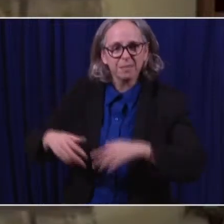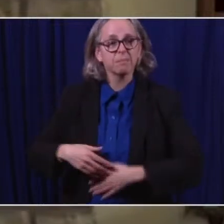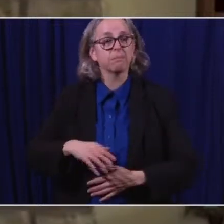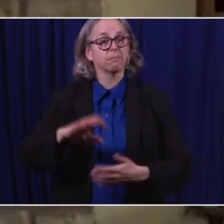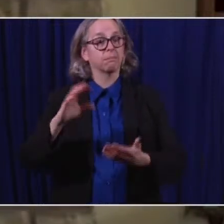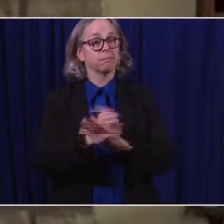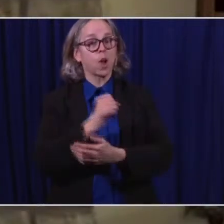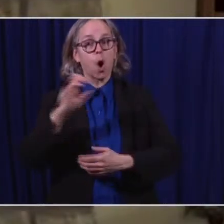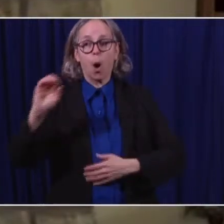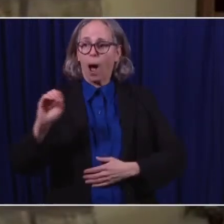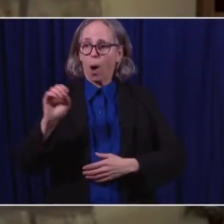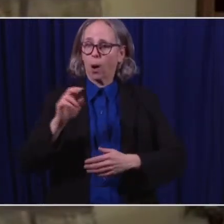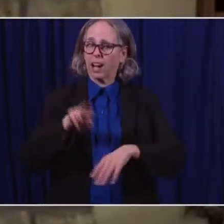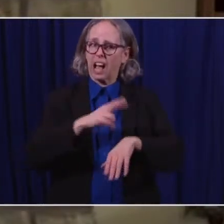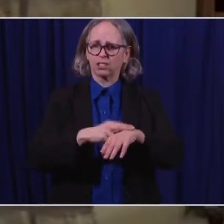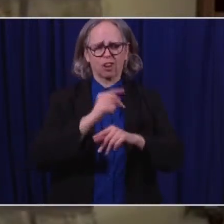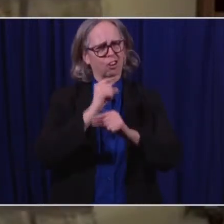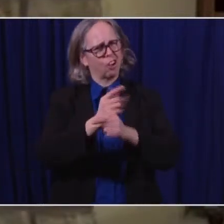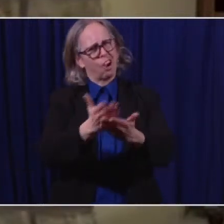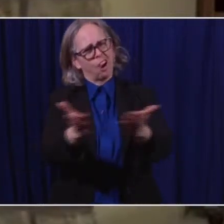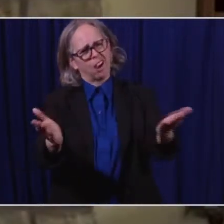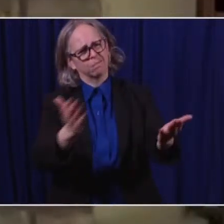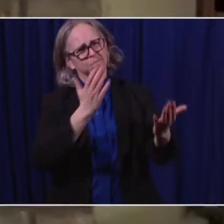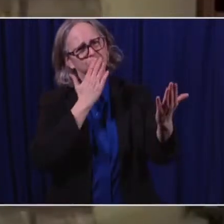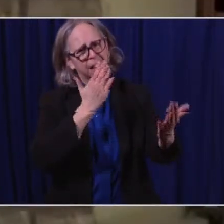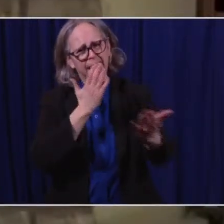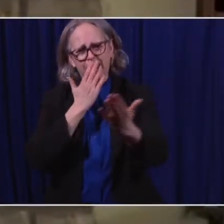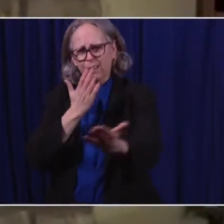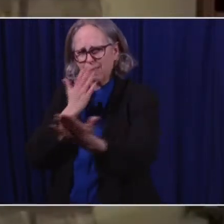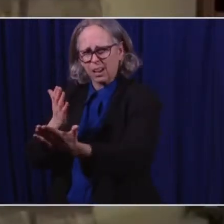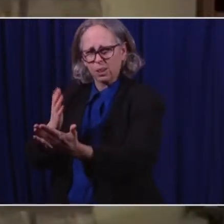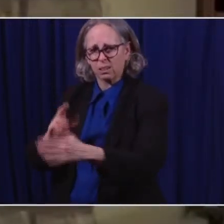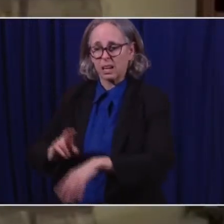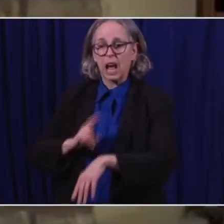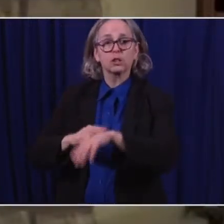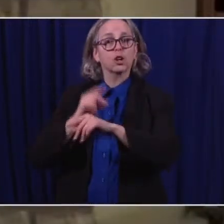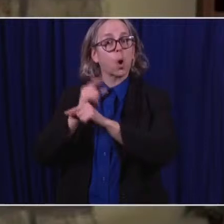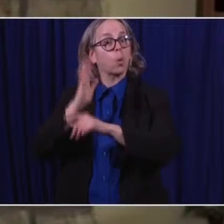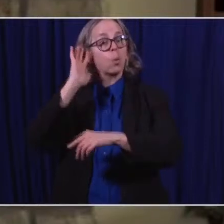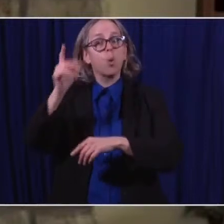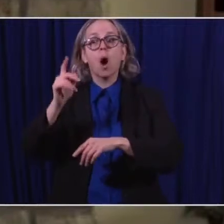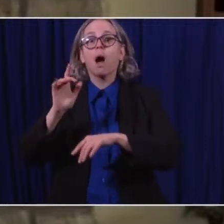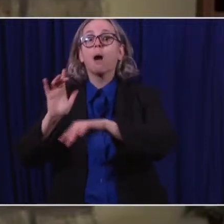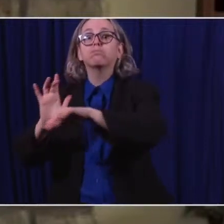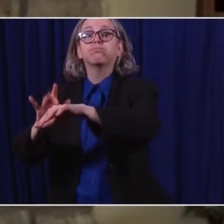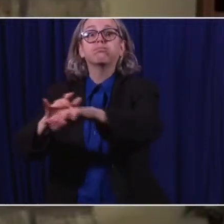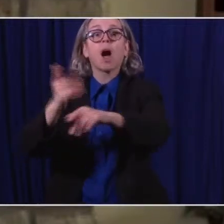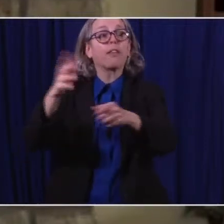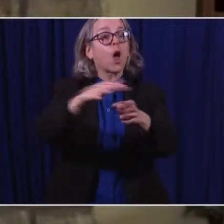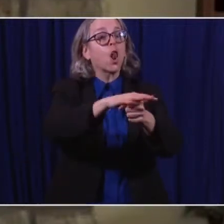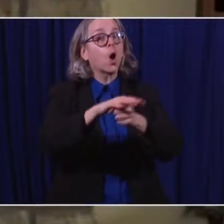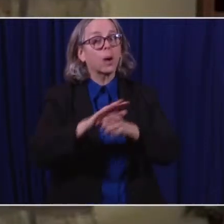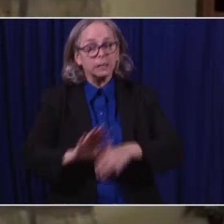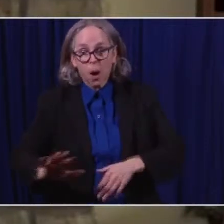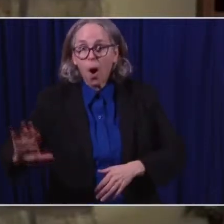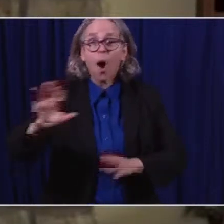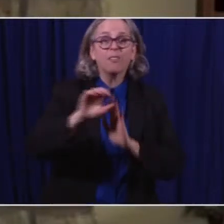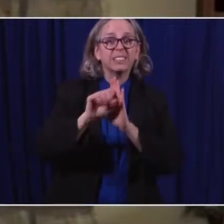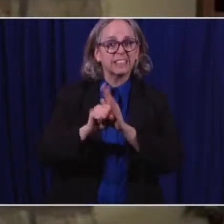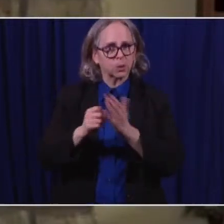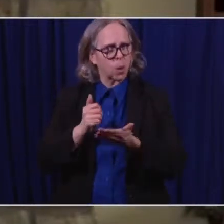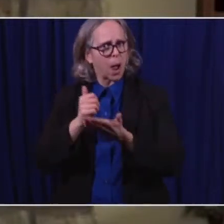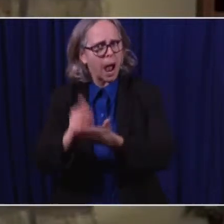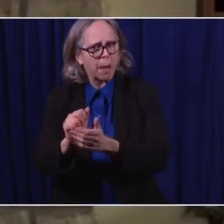will be doing a number of other sites around the state as we move forward. They've been a tremendous help during this